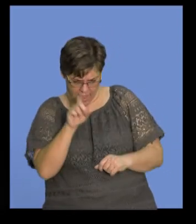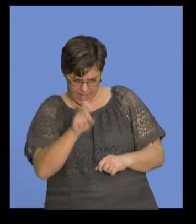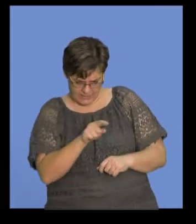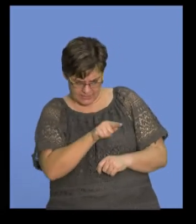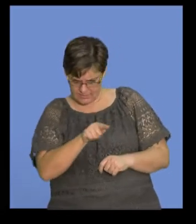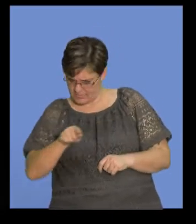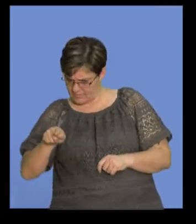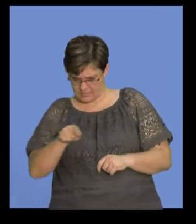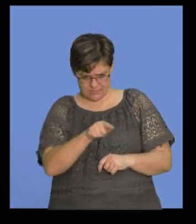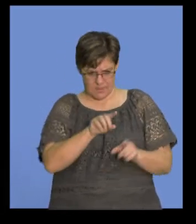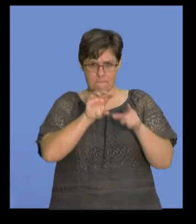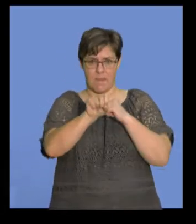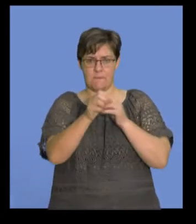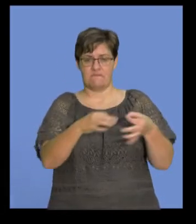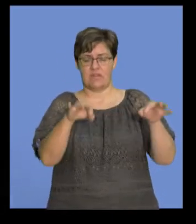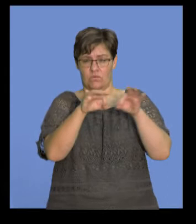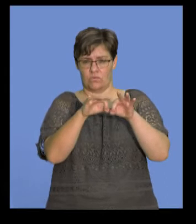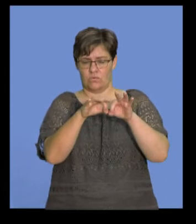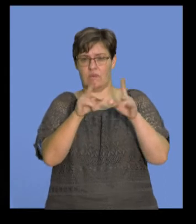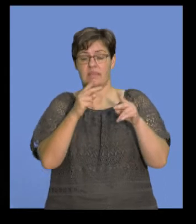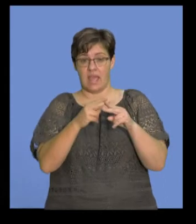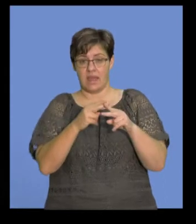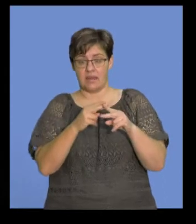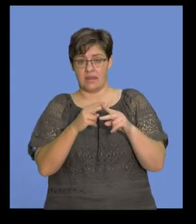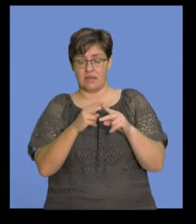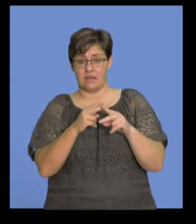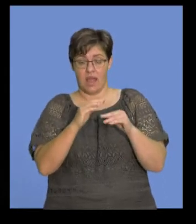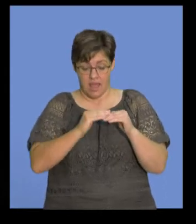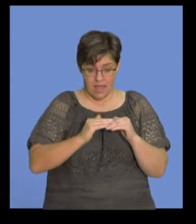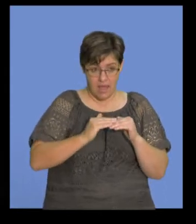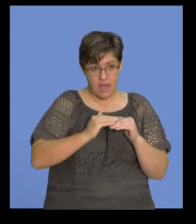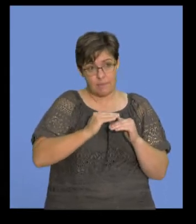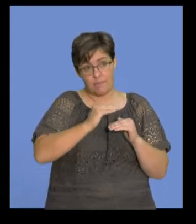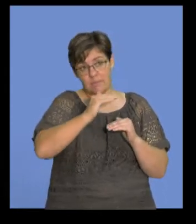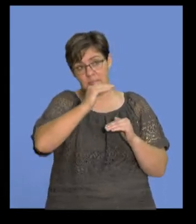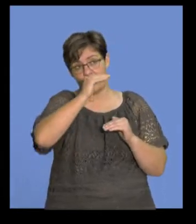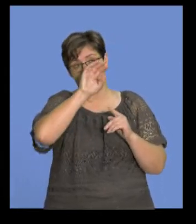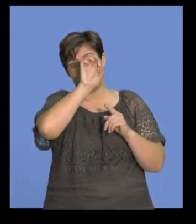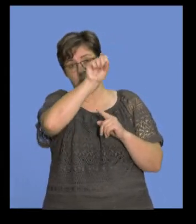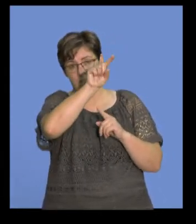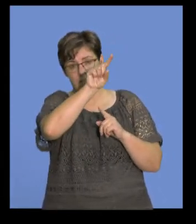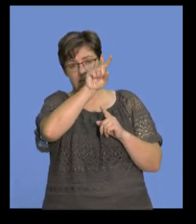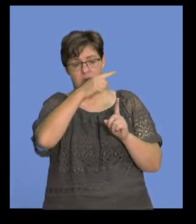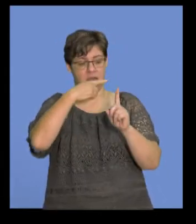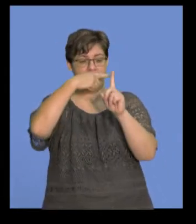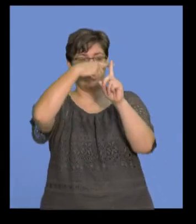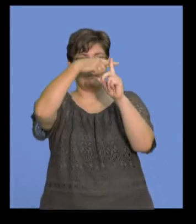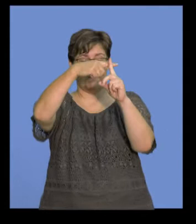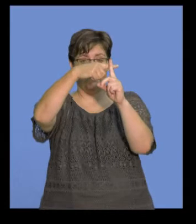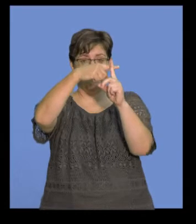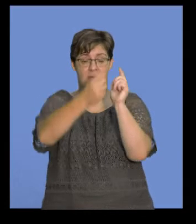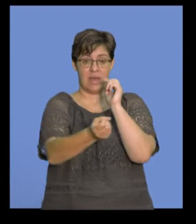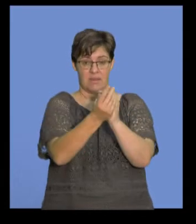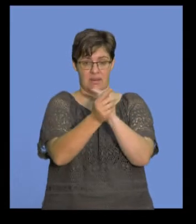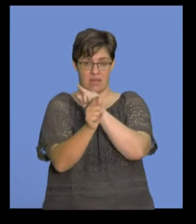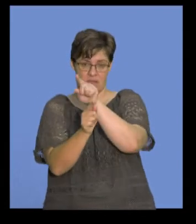x-axis. You've got to then move vertically towards the graph, and then where the intercept on the graph,